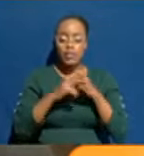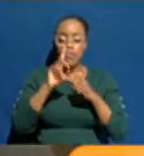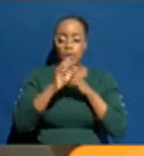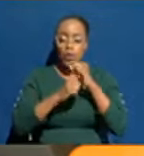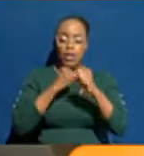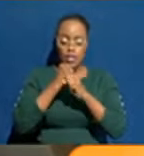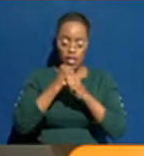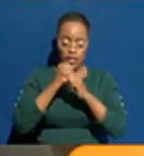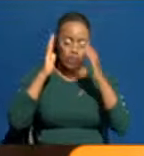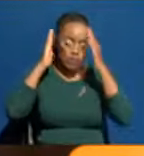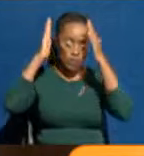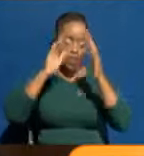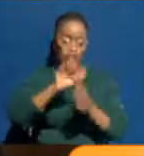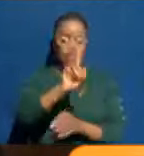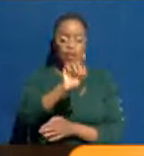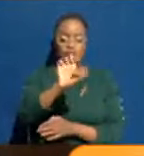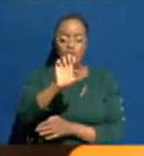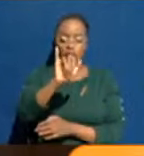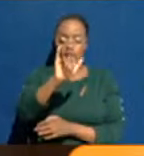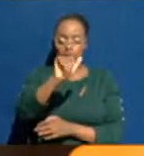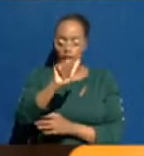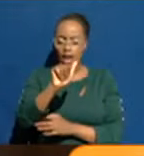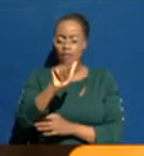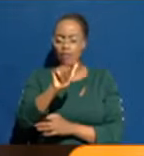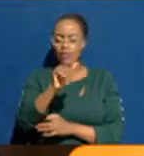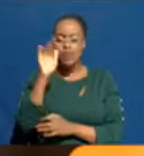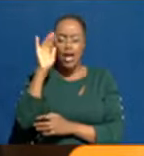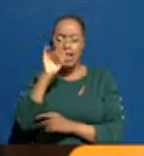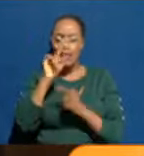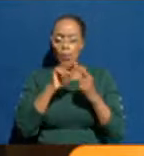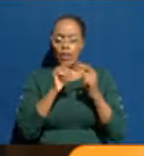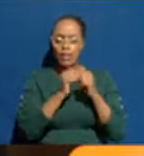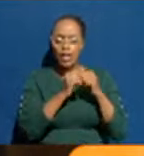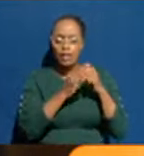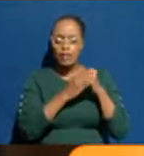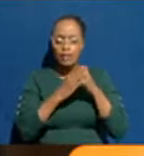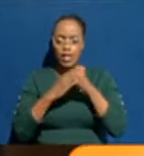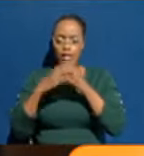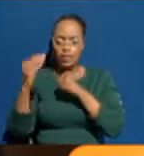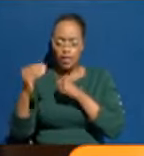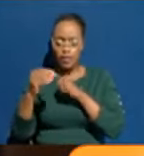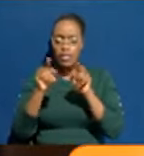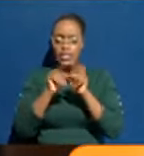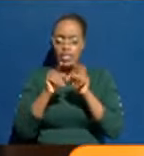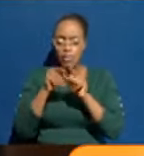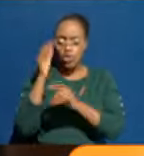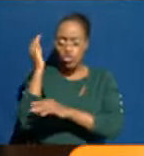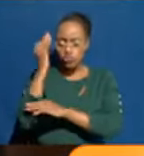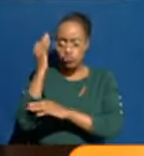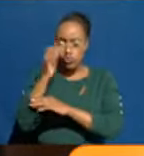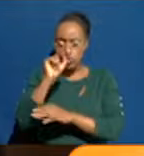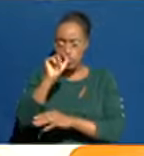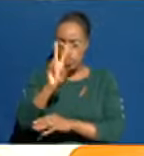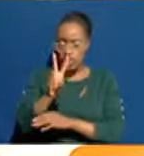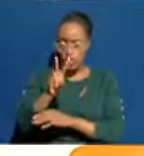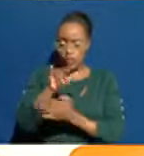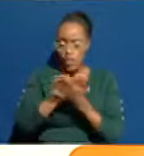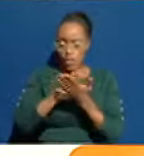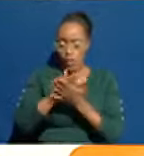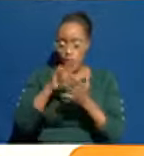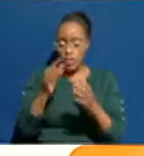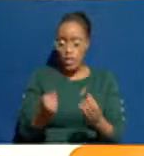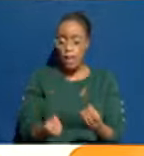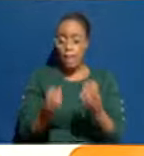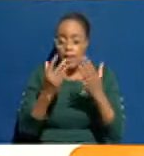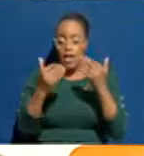71-year-old Bishop Gilbert Deya hit the headlines in the late 90s, where, as a televangelist, based his teachings on the